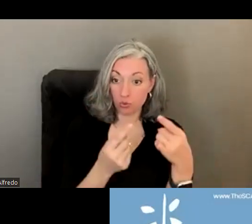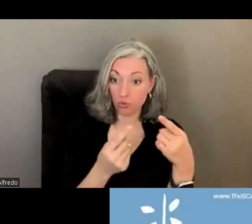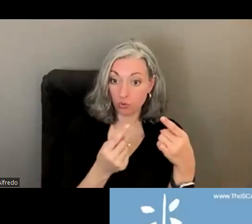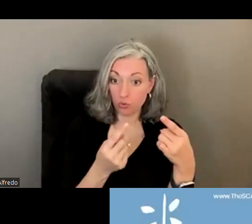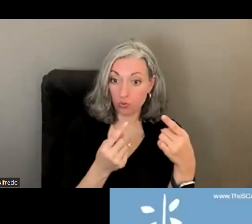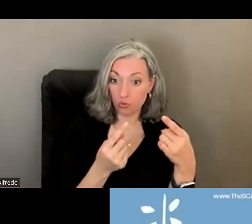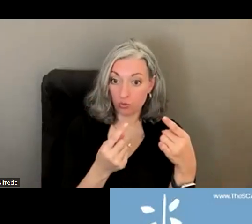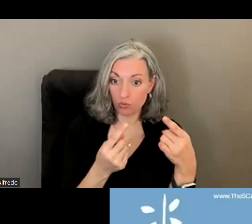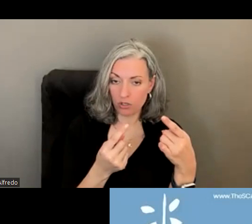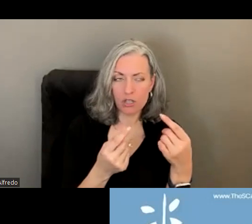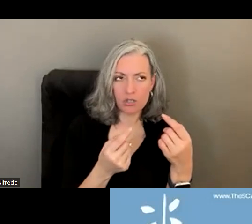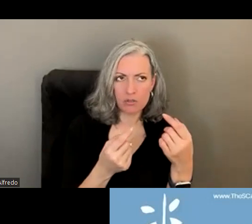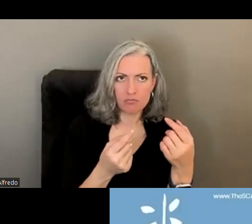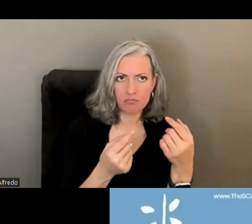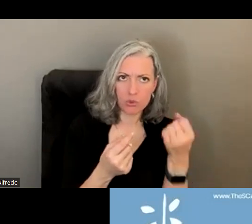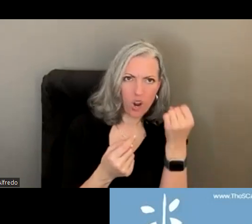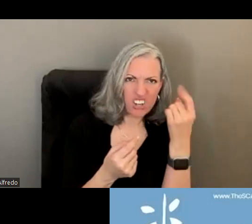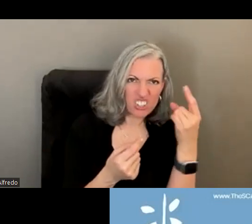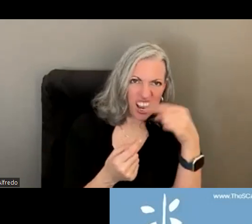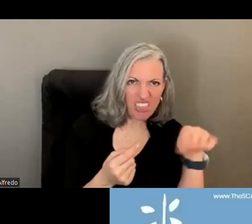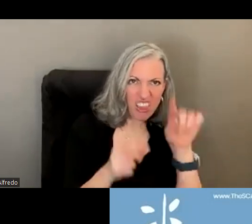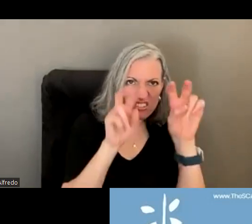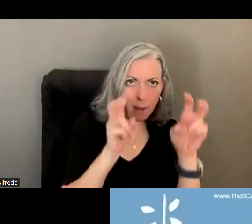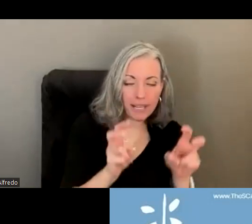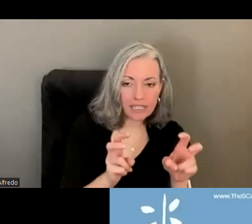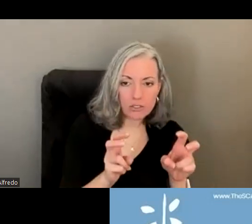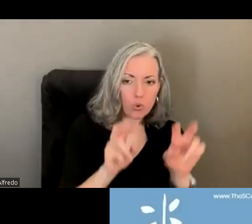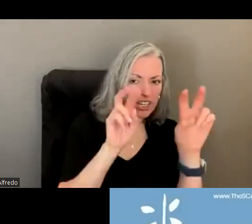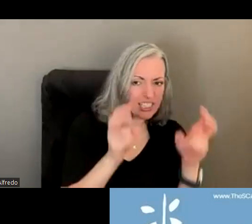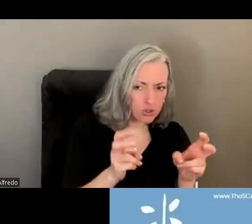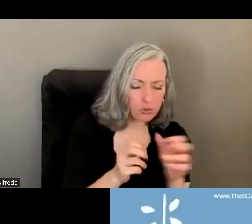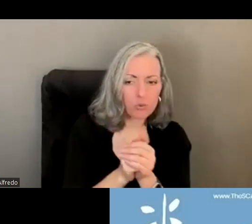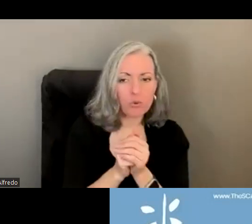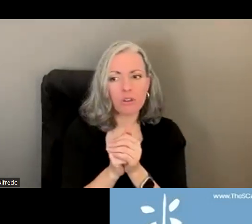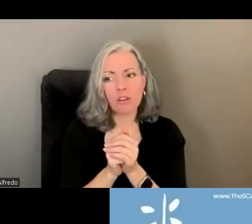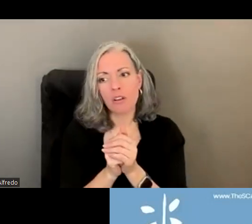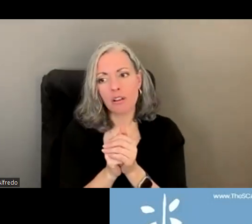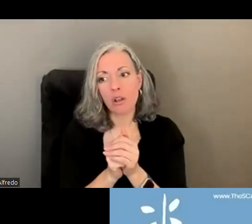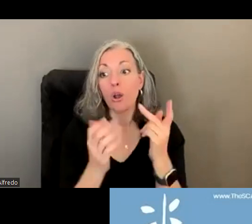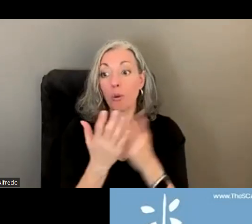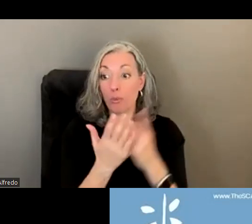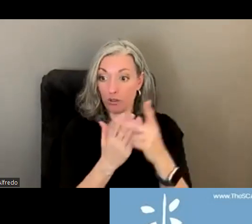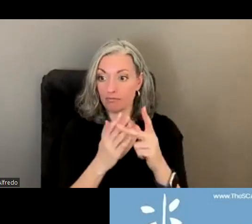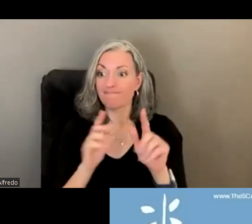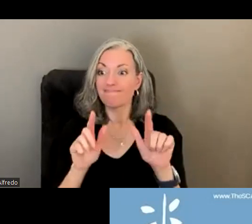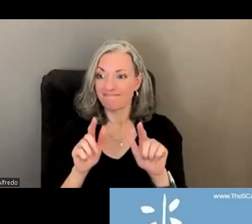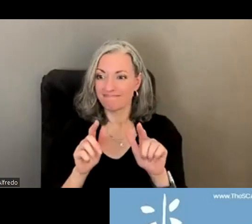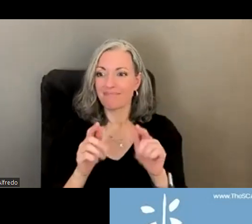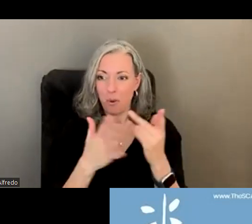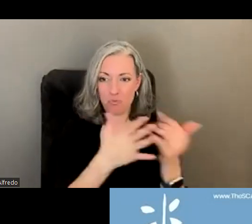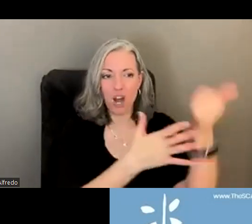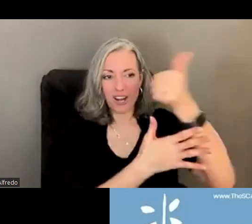wrap ourselves around any given topic or issue or program or priority and have